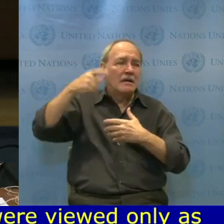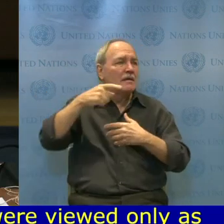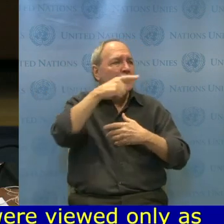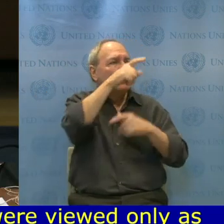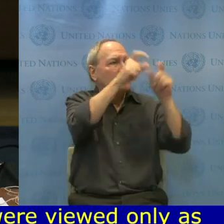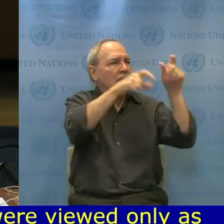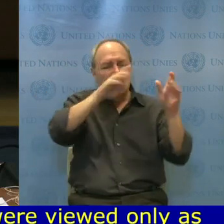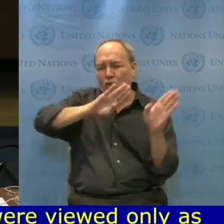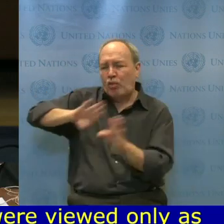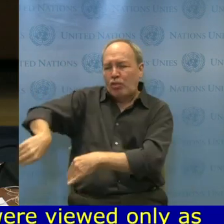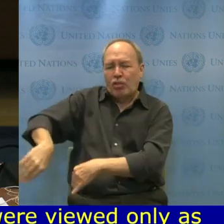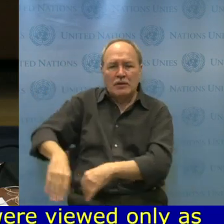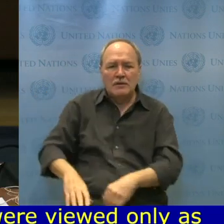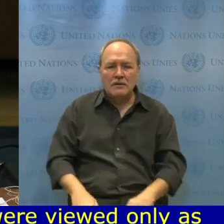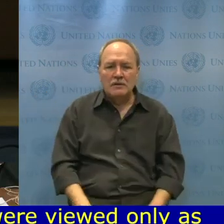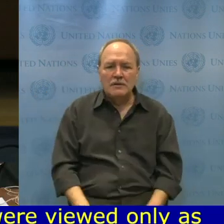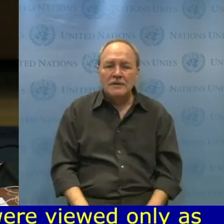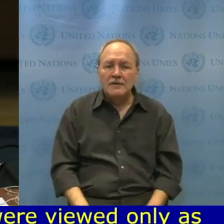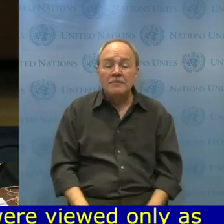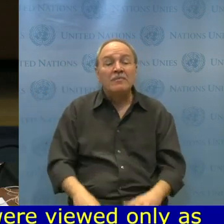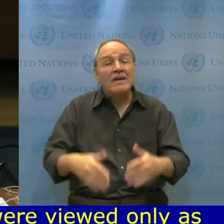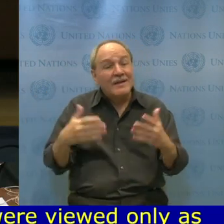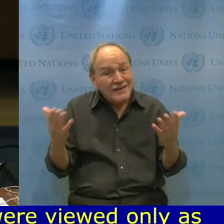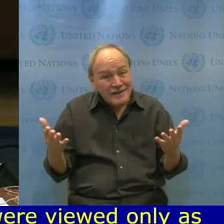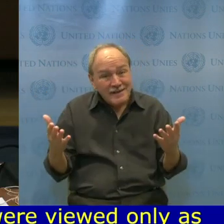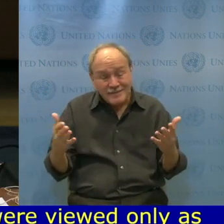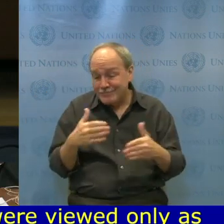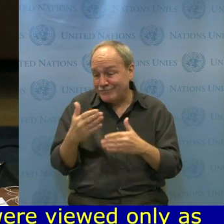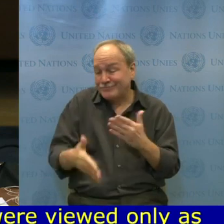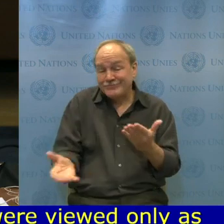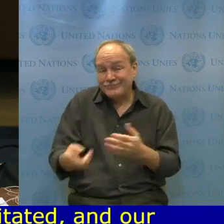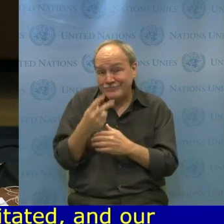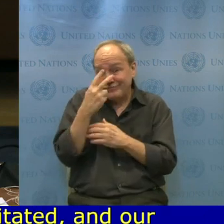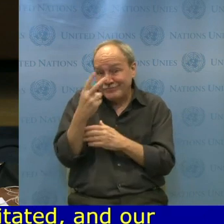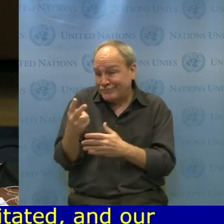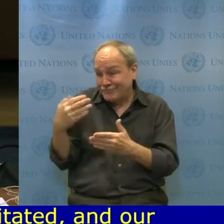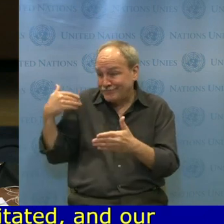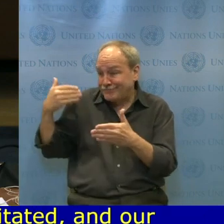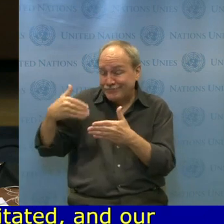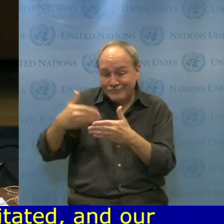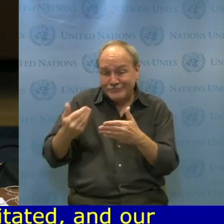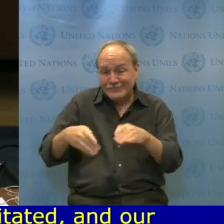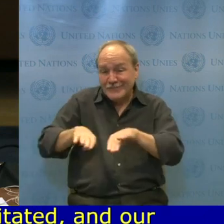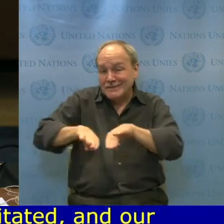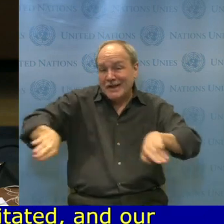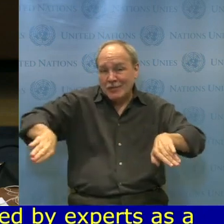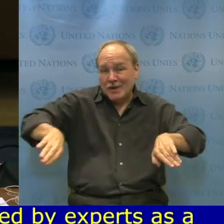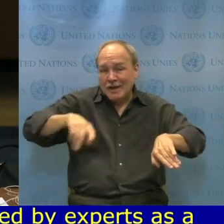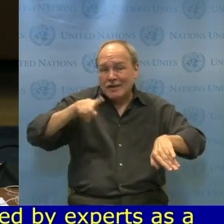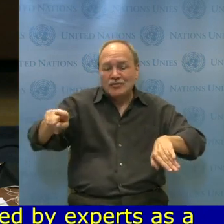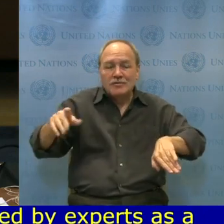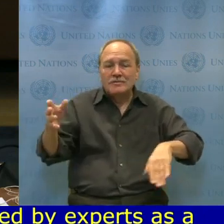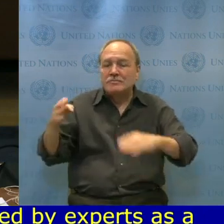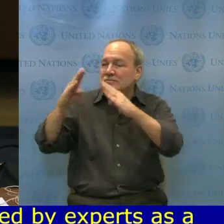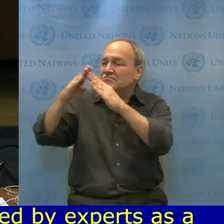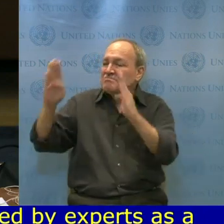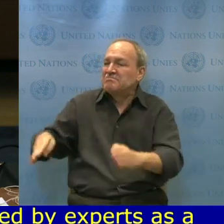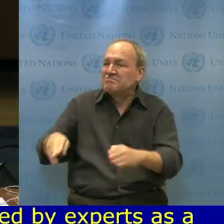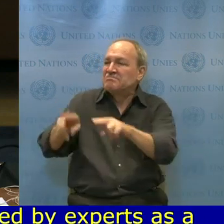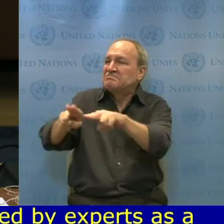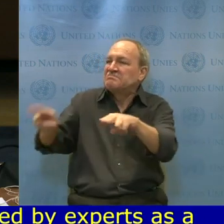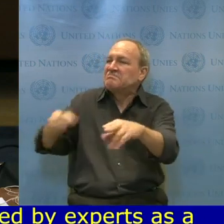by health professionals. The consequence, as is well known, of this was segregation, institutionalization,